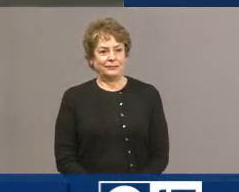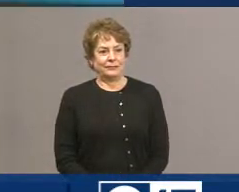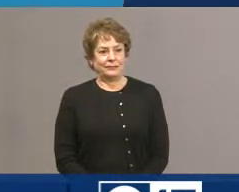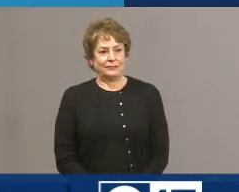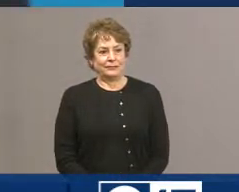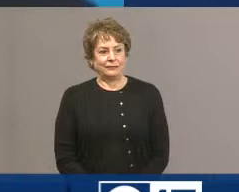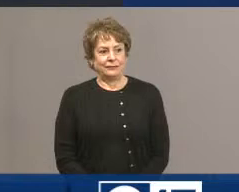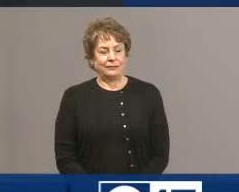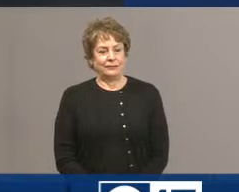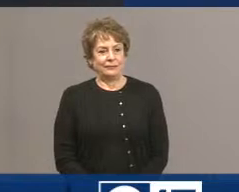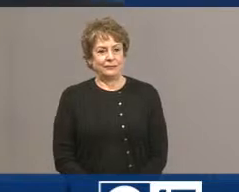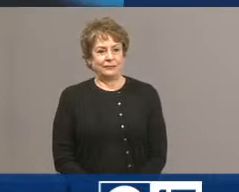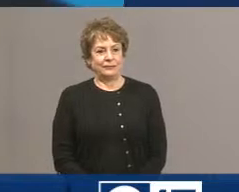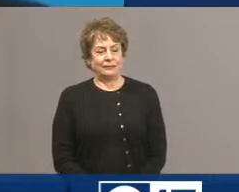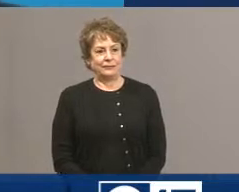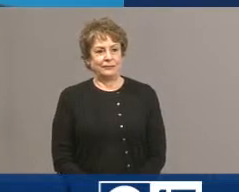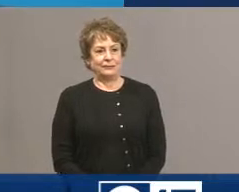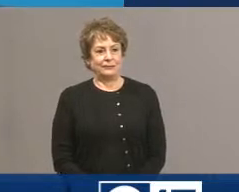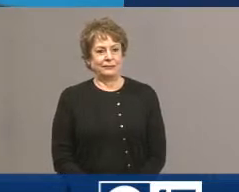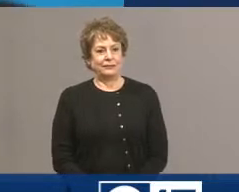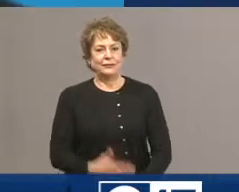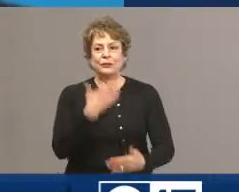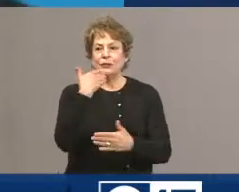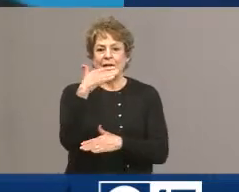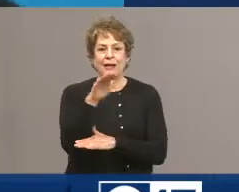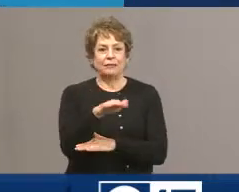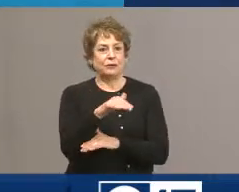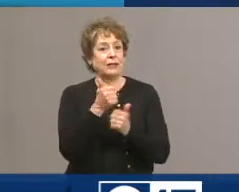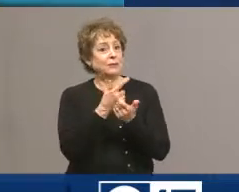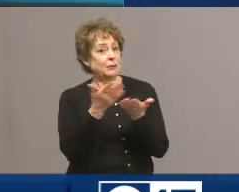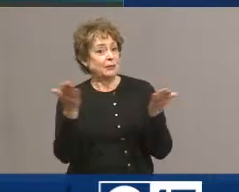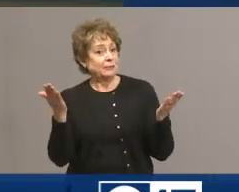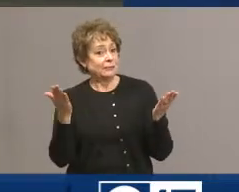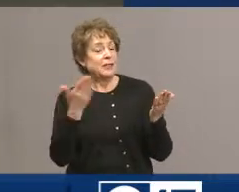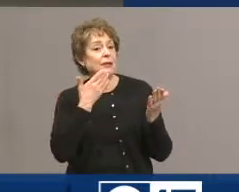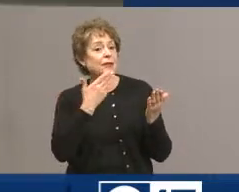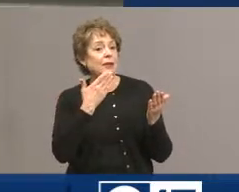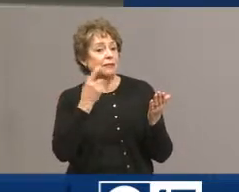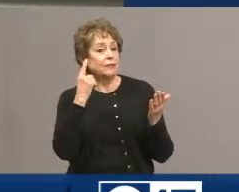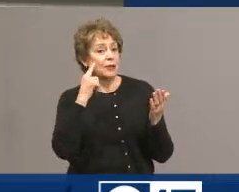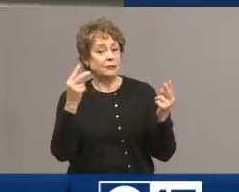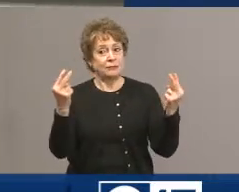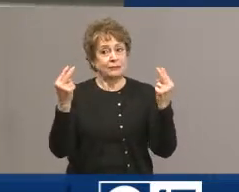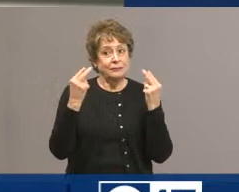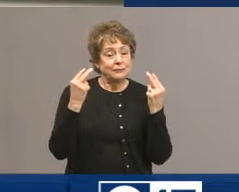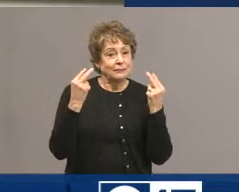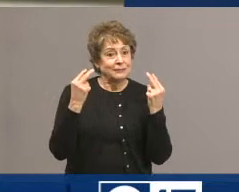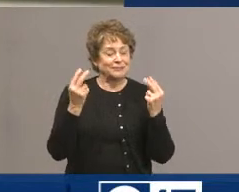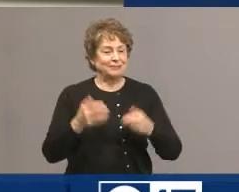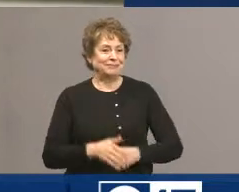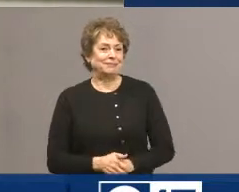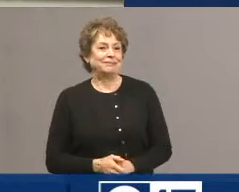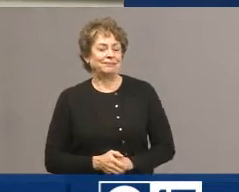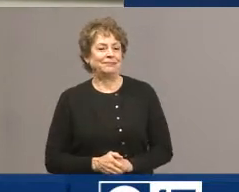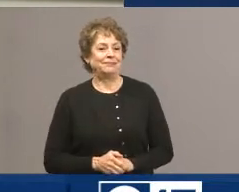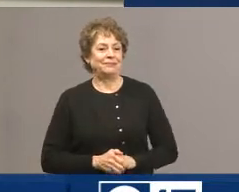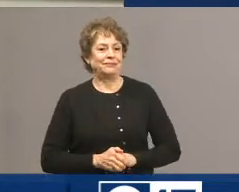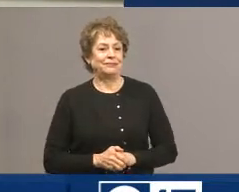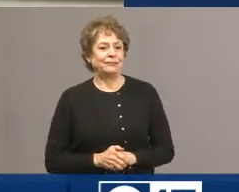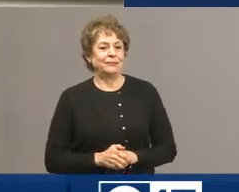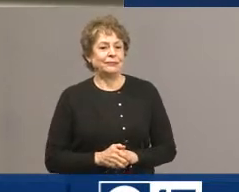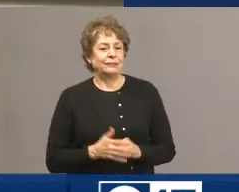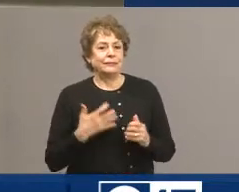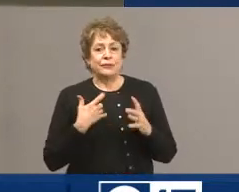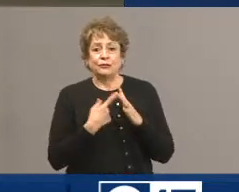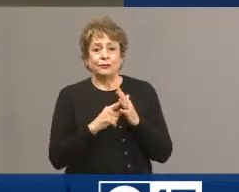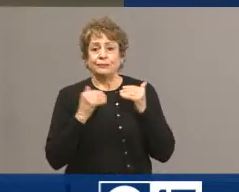Good afternoon, everyone. Thank you for being here today. I want to begin by saying